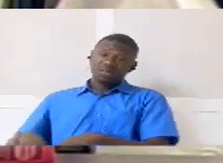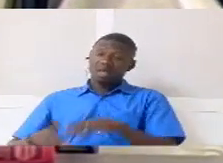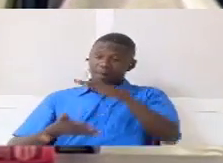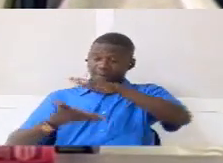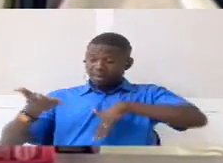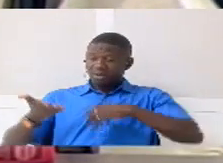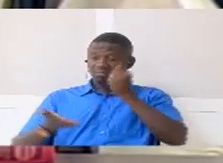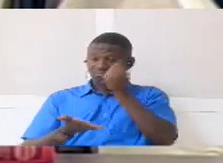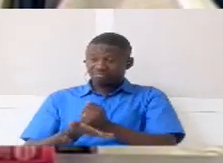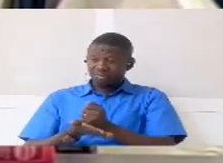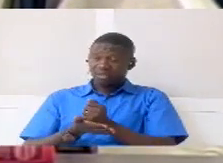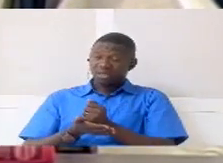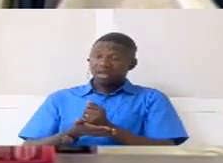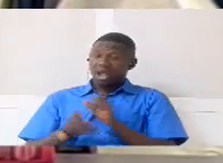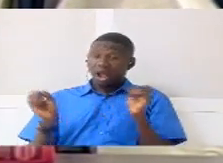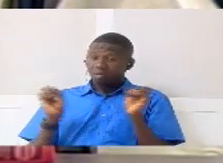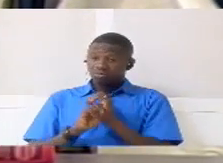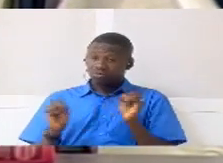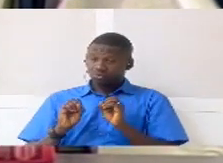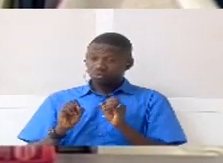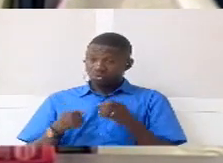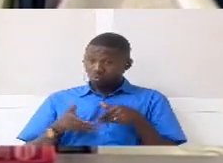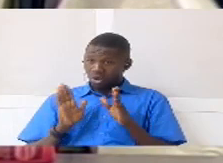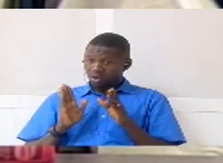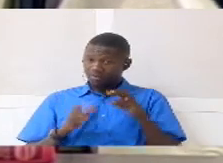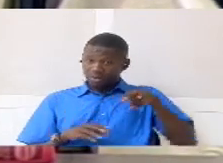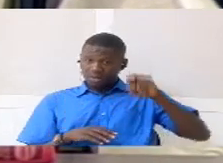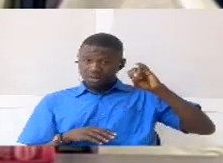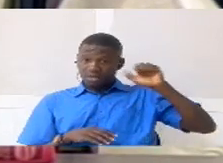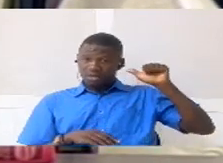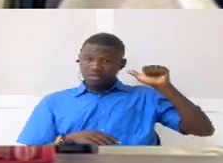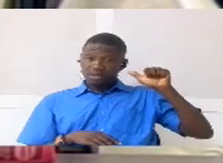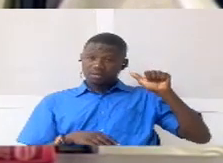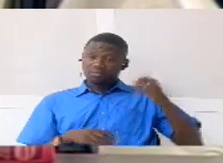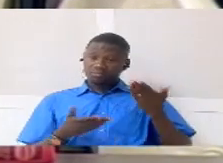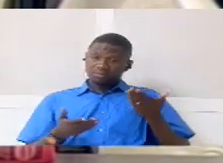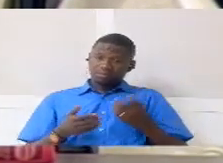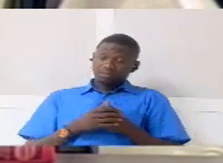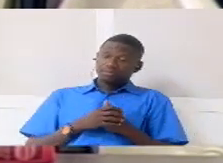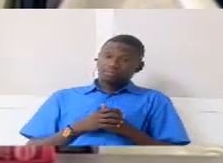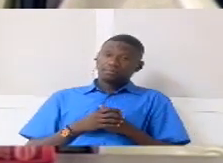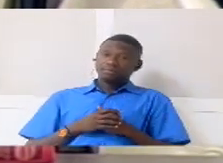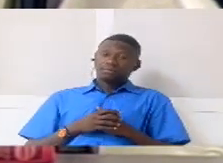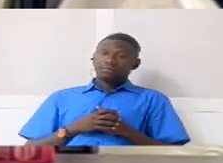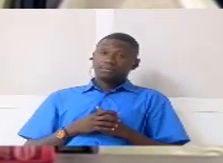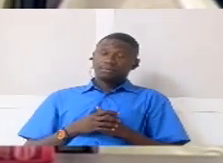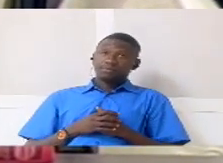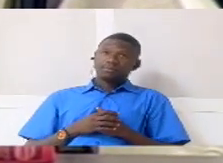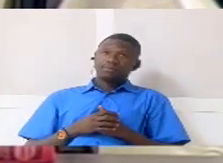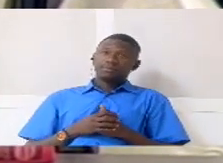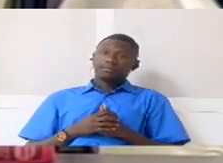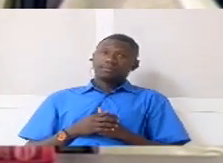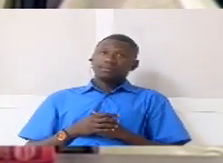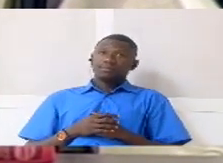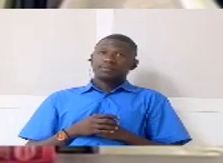foko nyimu kulati me yalon ko kasola do ko bunda sontalale NIA e kam molu nati nati la jele drong ke fay fay la